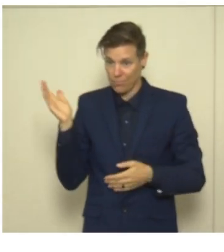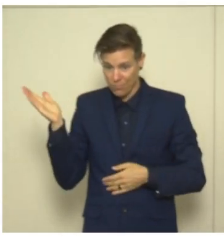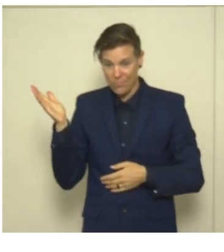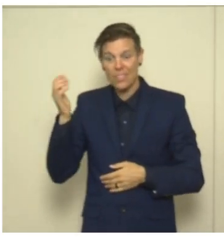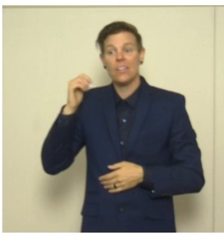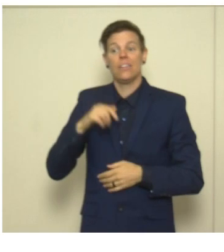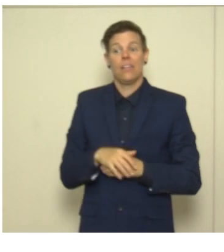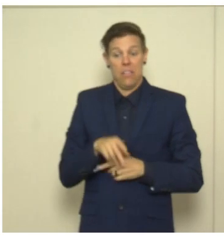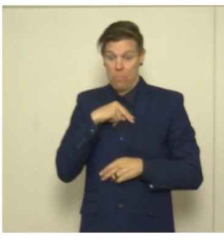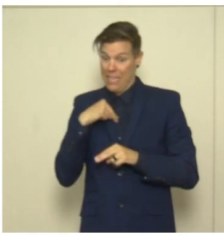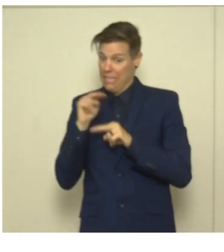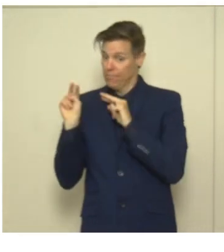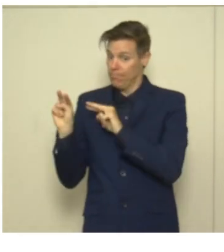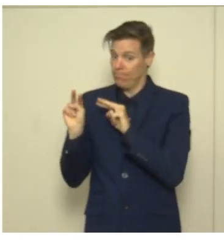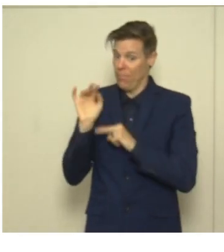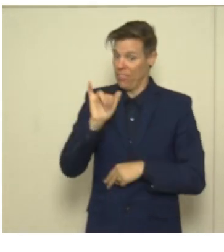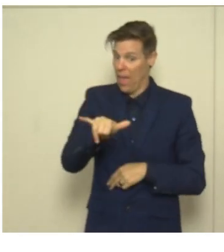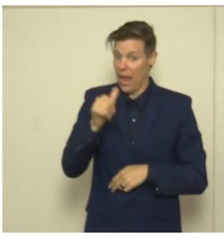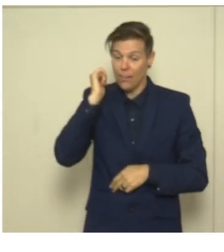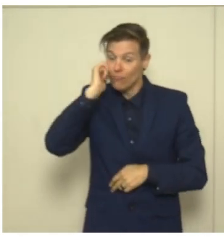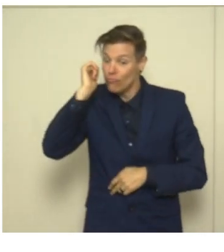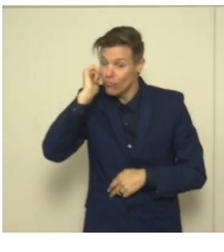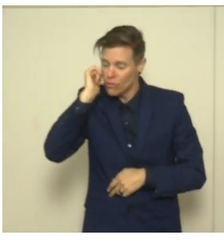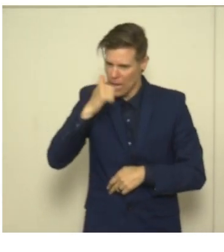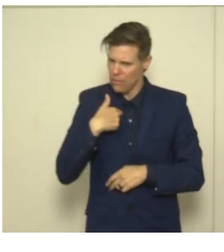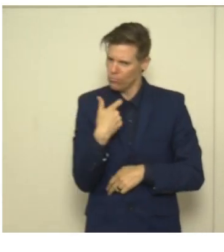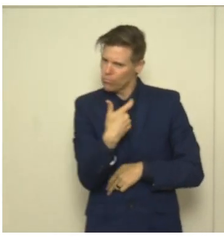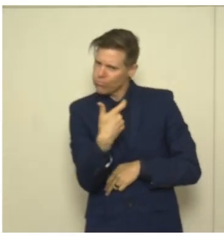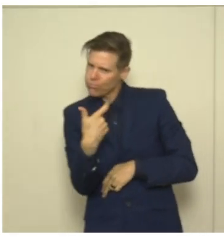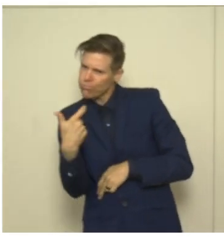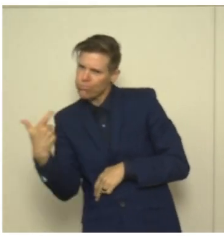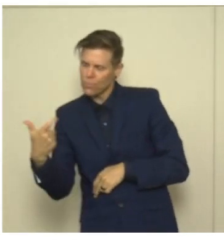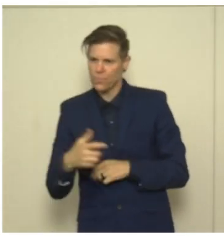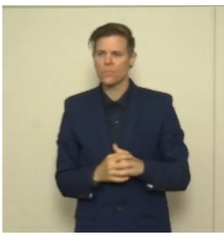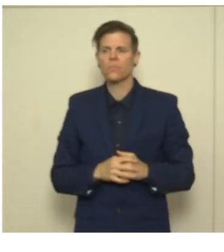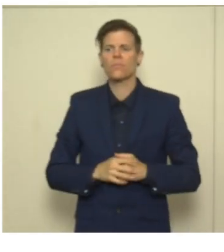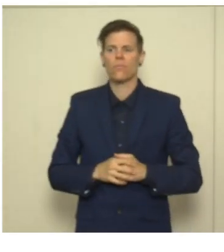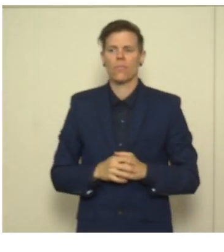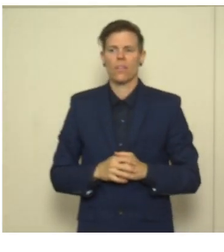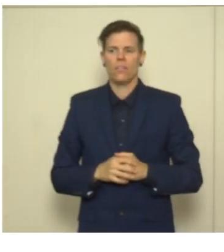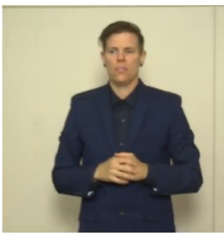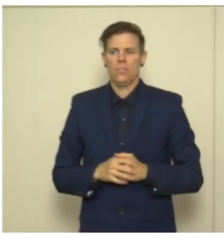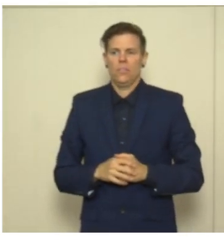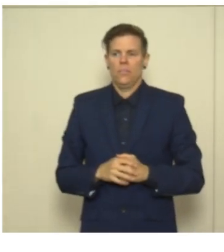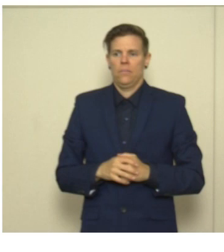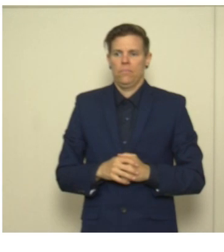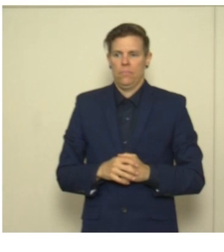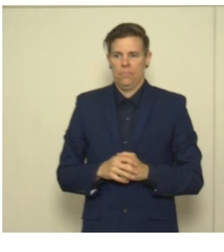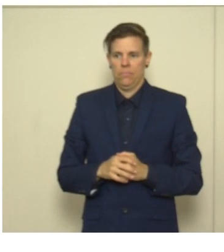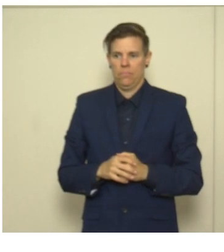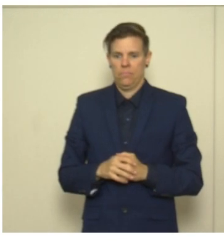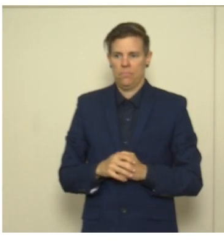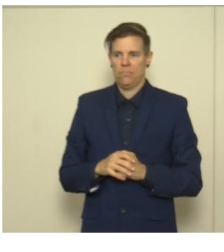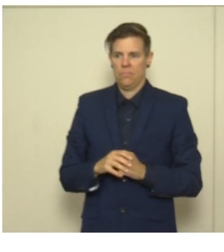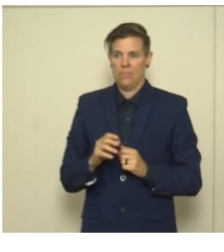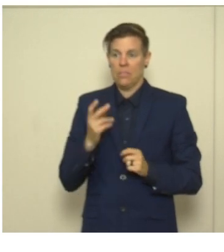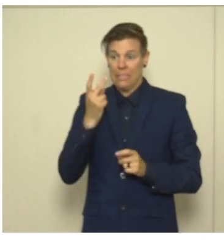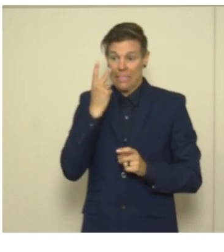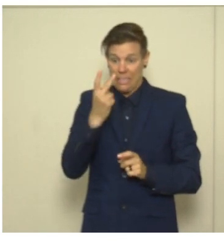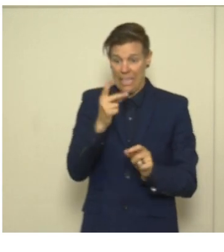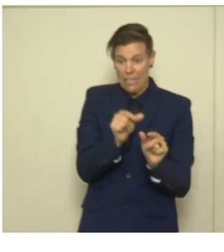state. You can see that we were coming down. So let's go to the middle of this chart. You can see in August